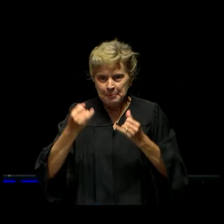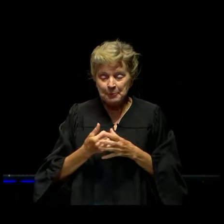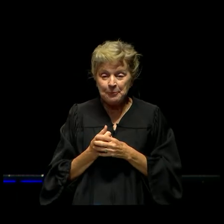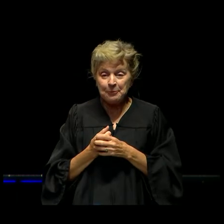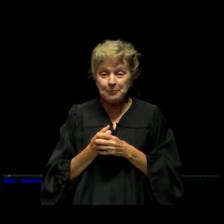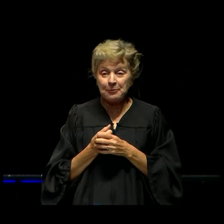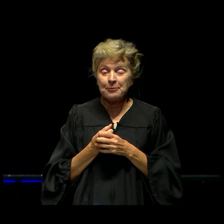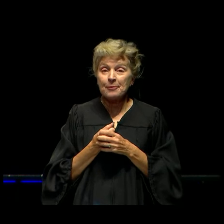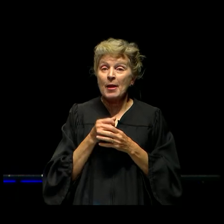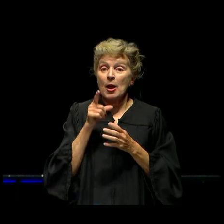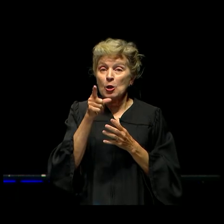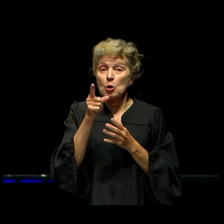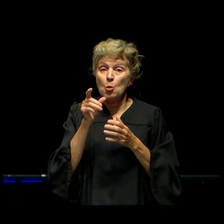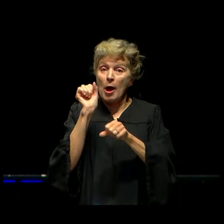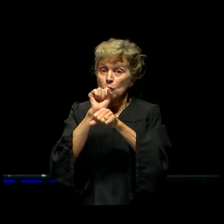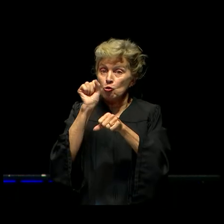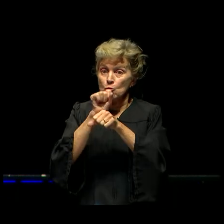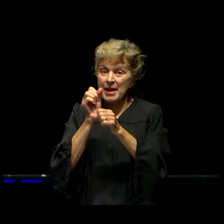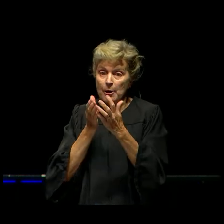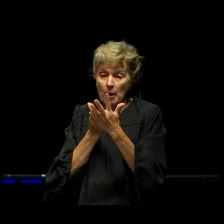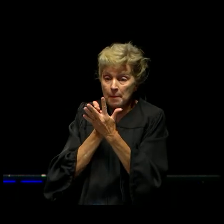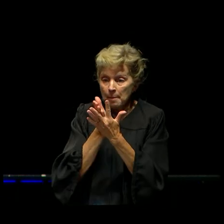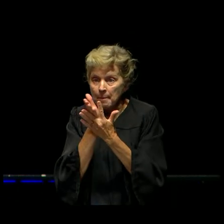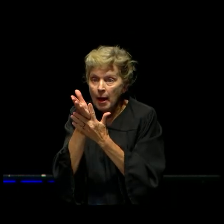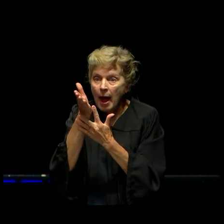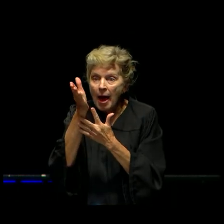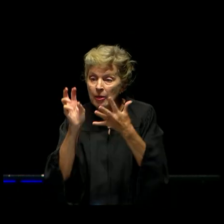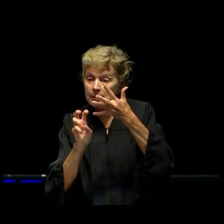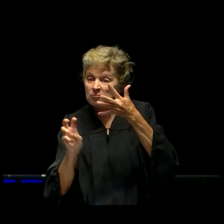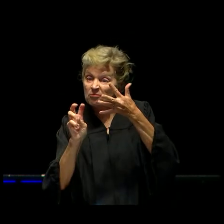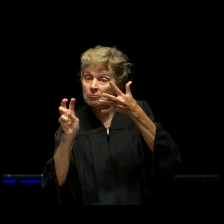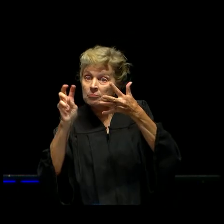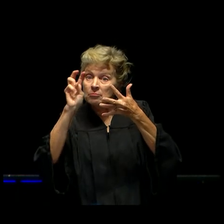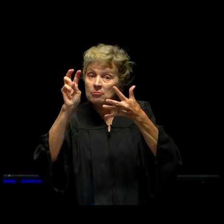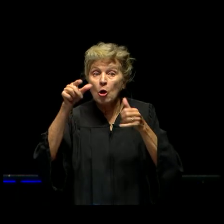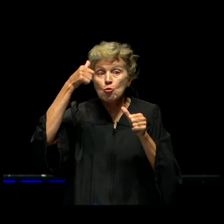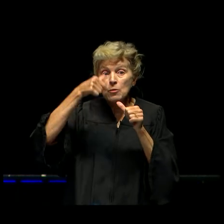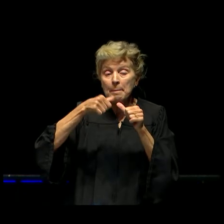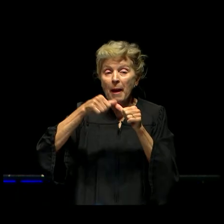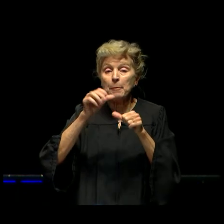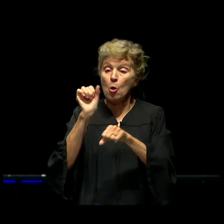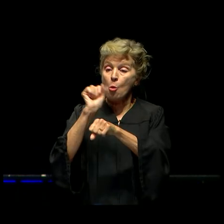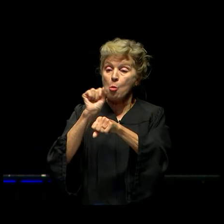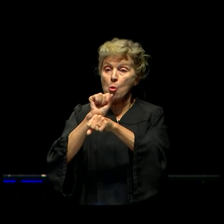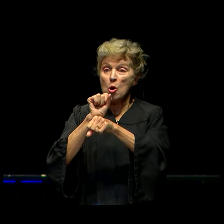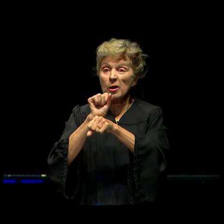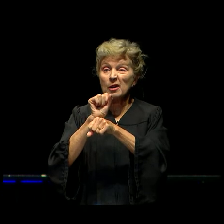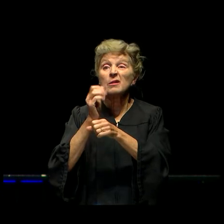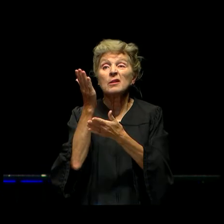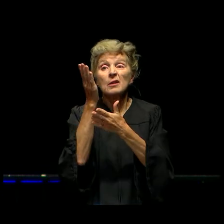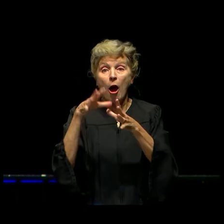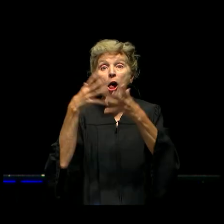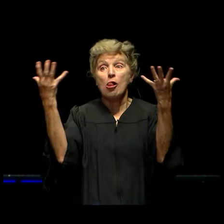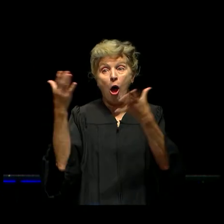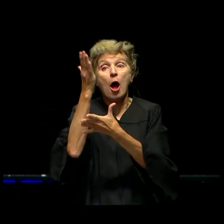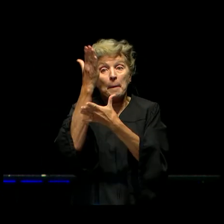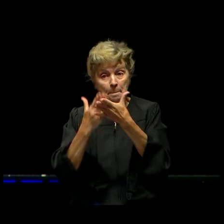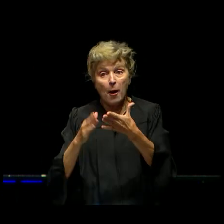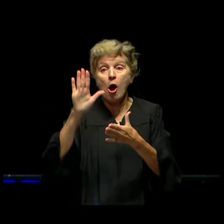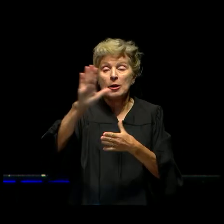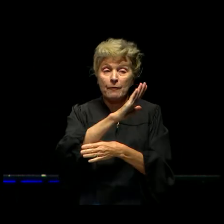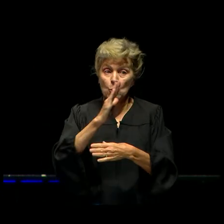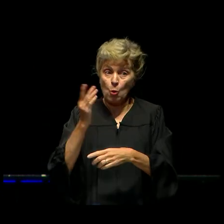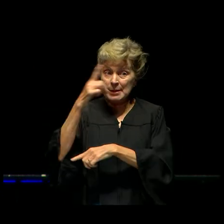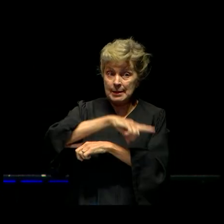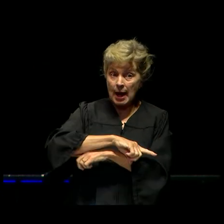And as you navigate your career path, remember that your work is going to fill a large part of your day. The only